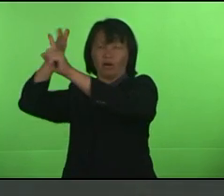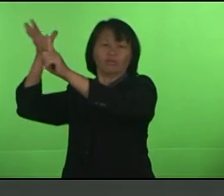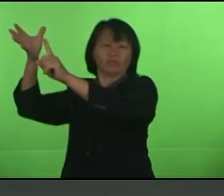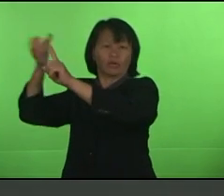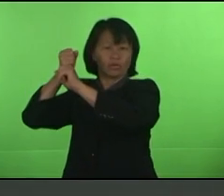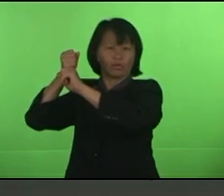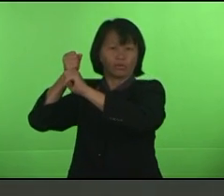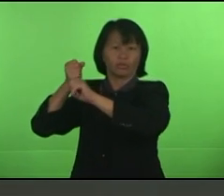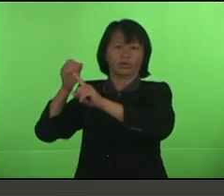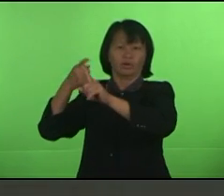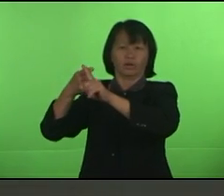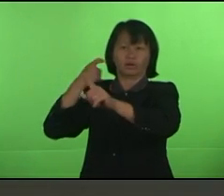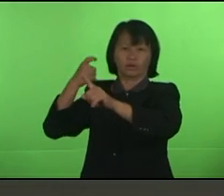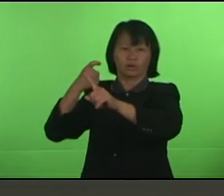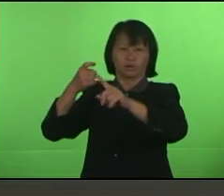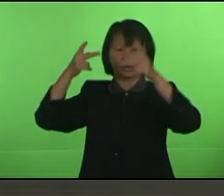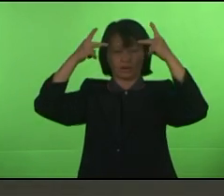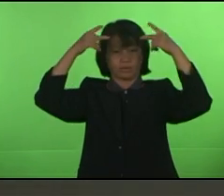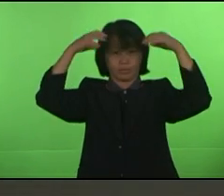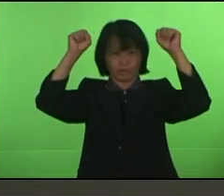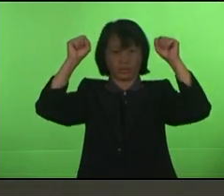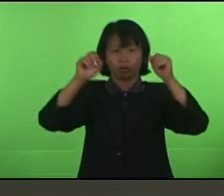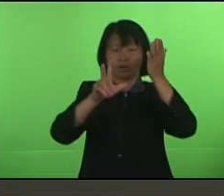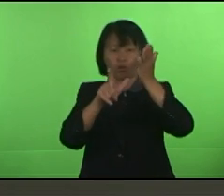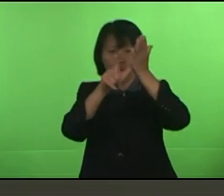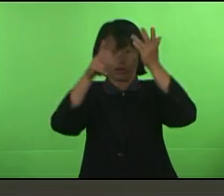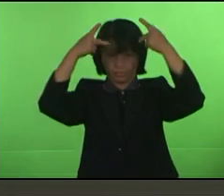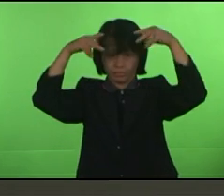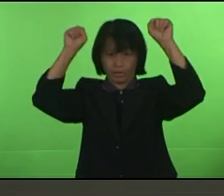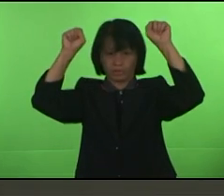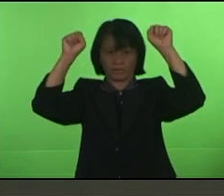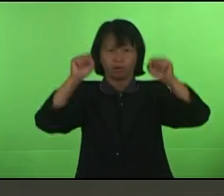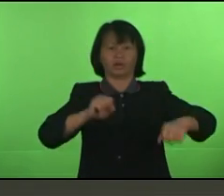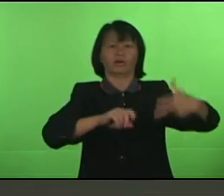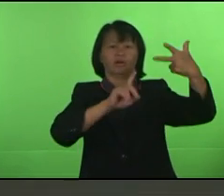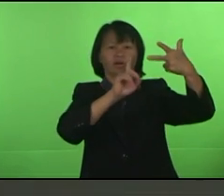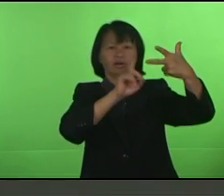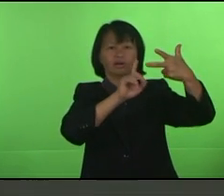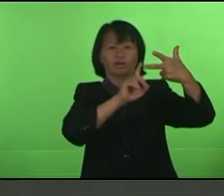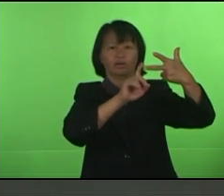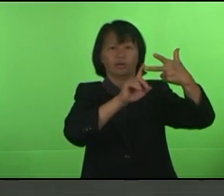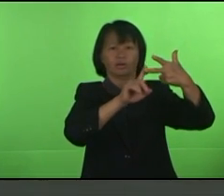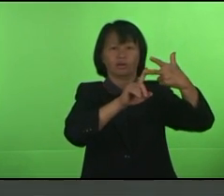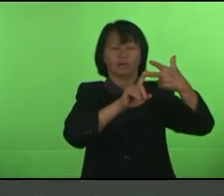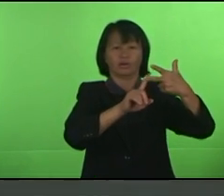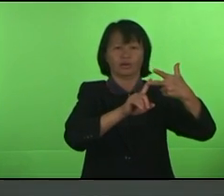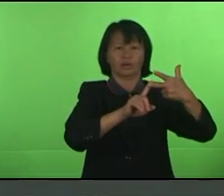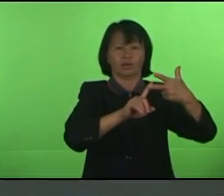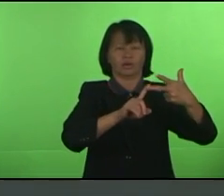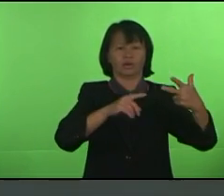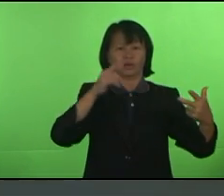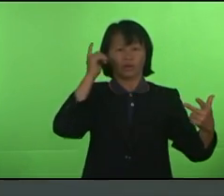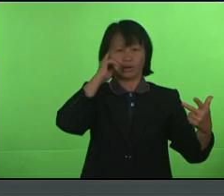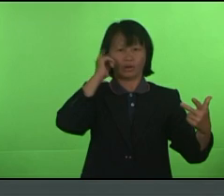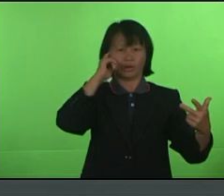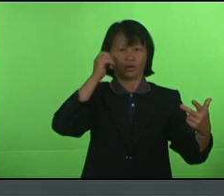know, from the president, vice president, yeah. And then think win-win. Right? That